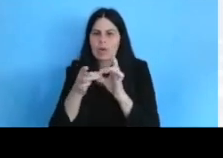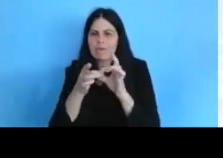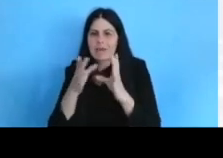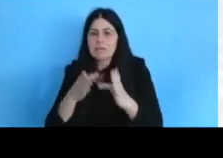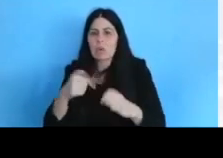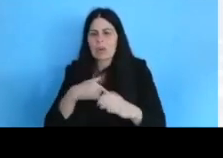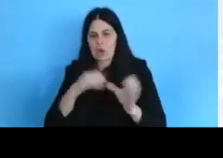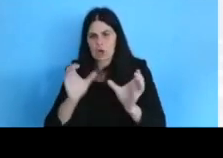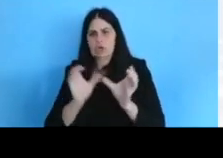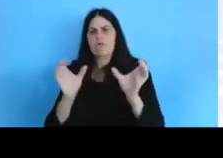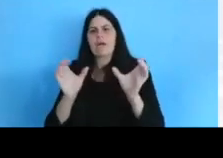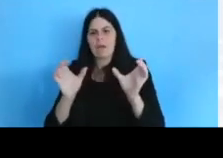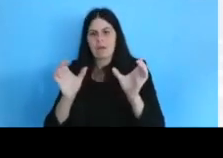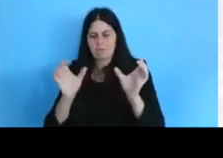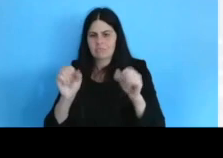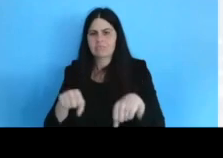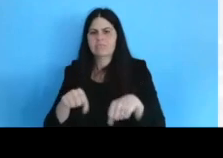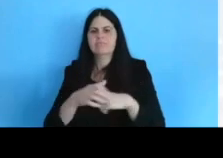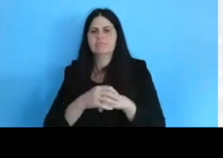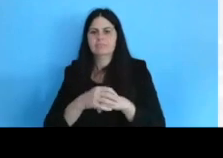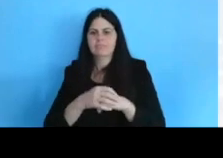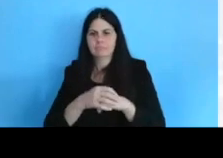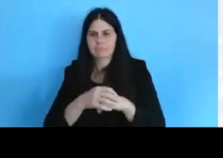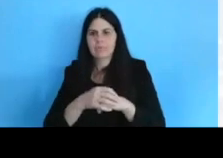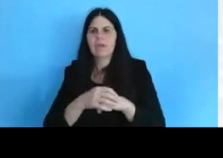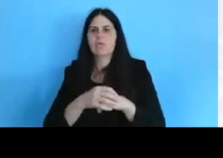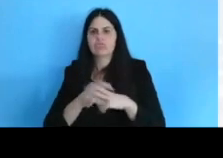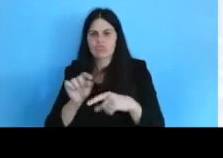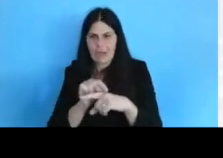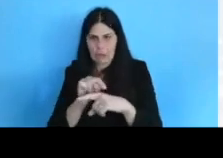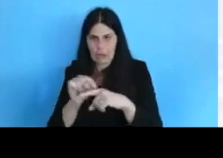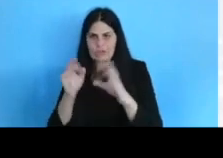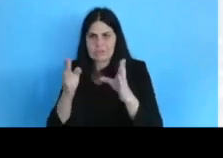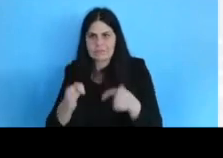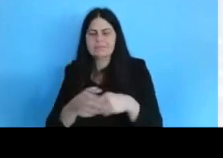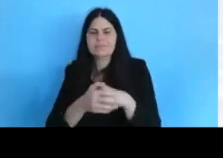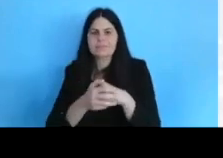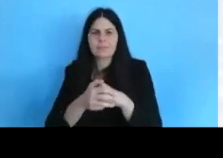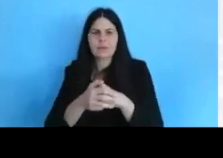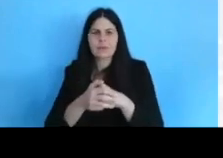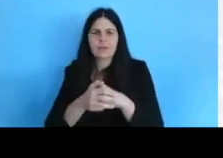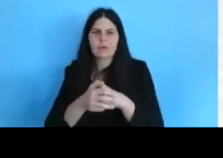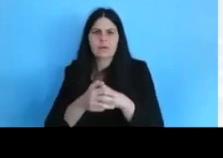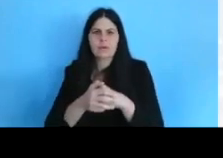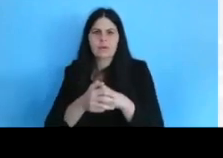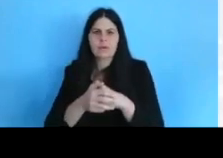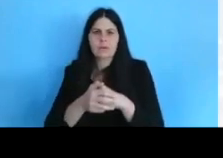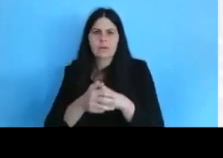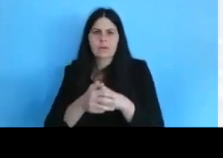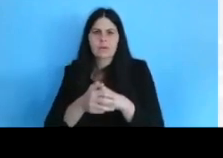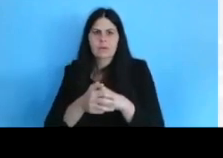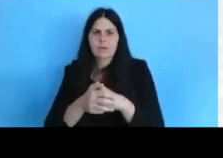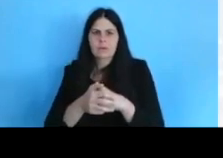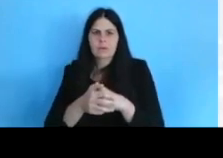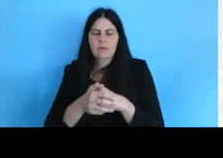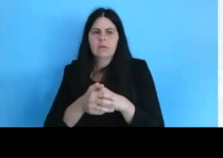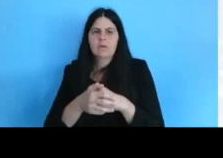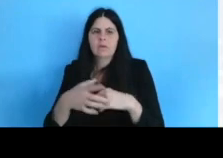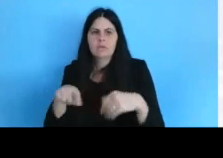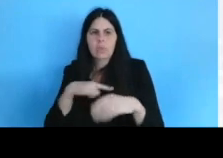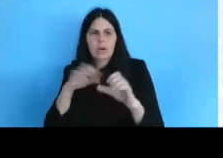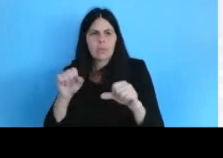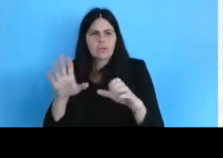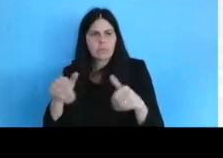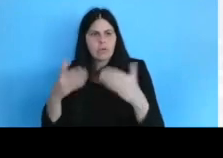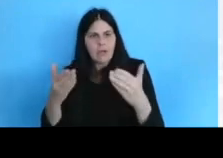certified windmills trainers, and you know that basically, you know, we're able to provide disability awareness training from